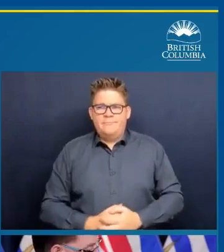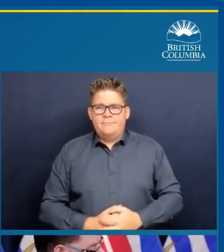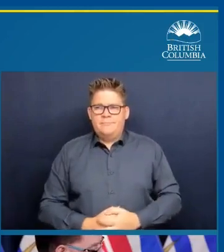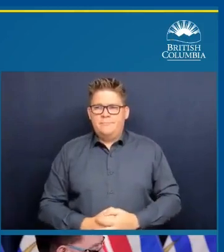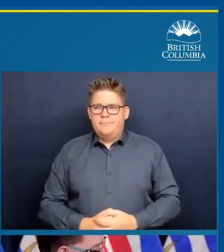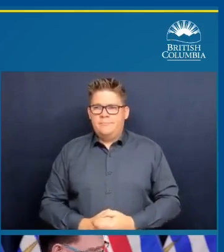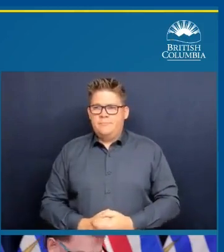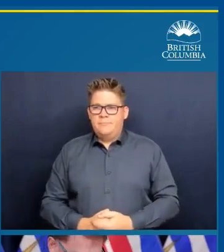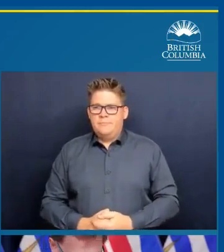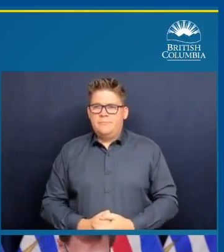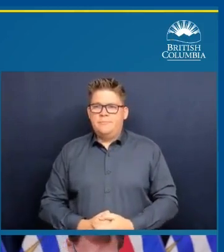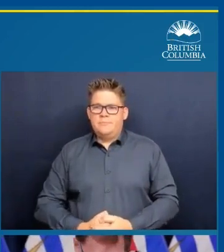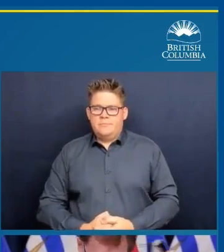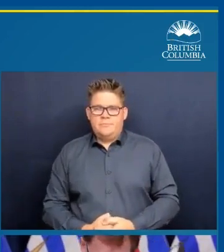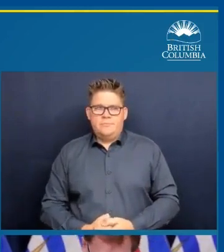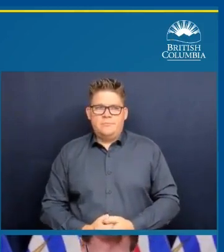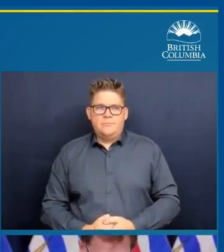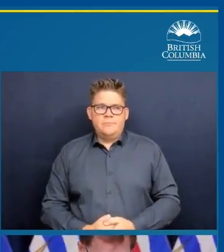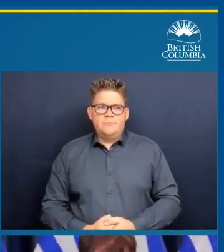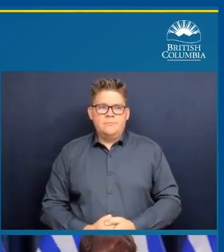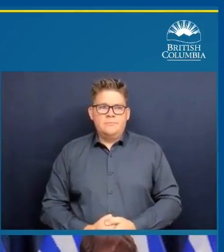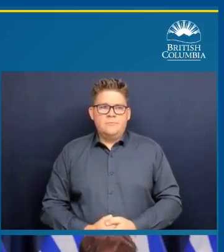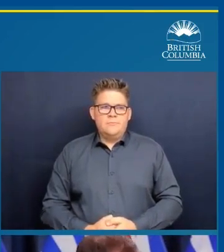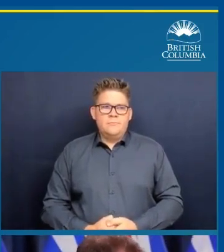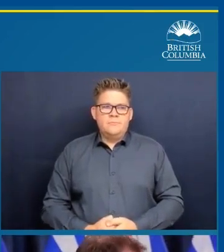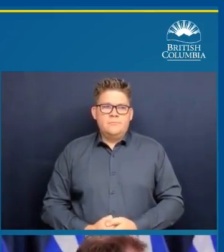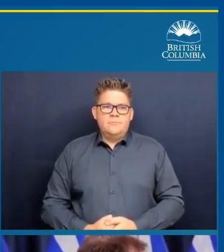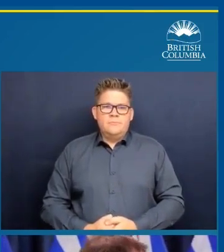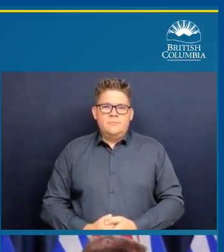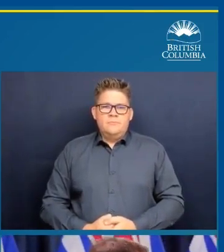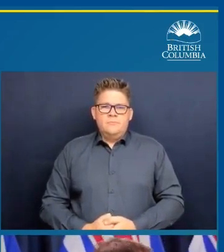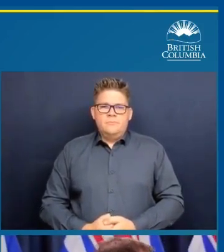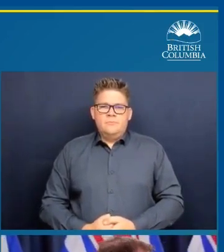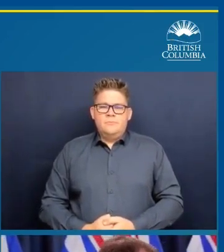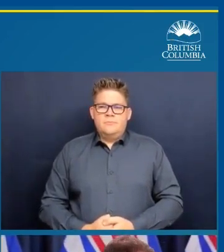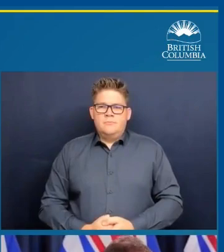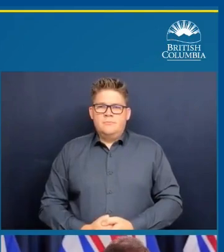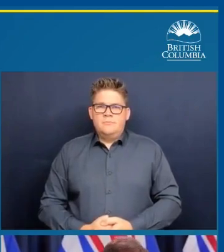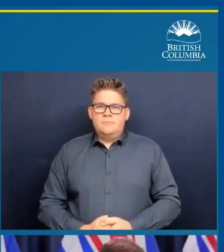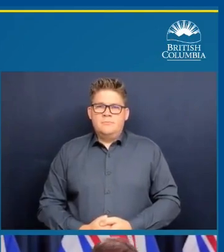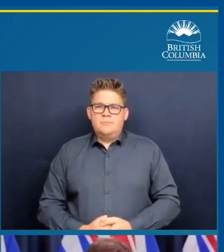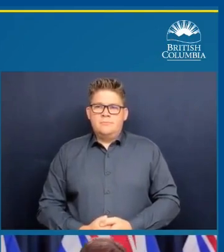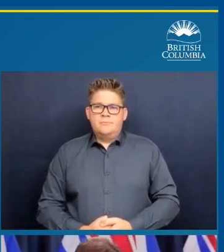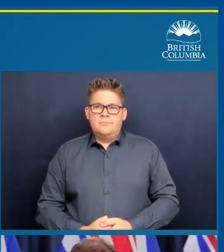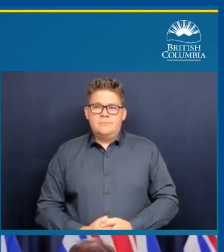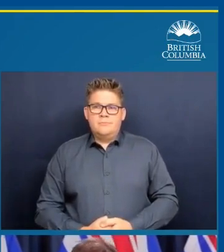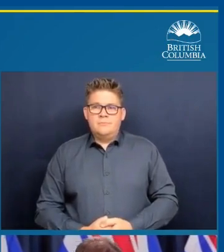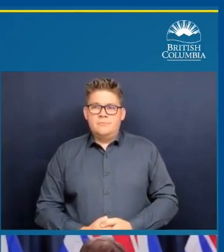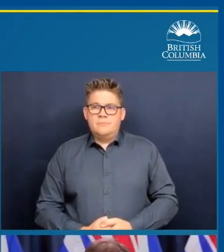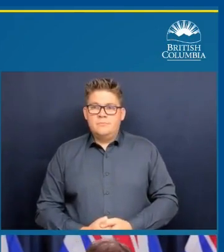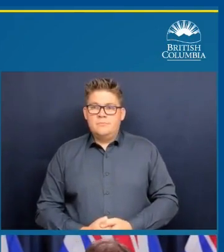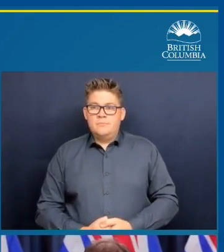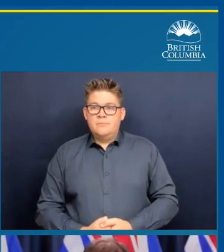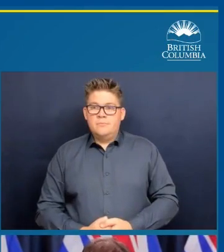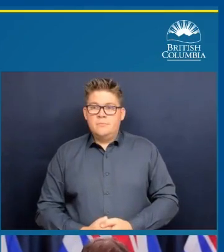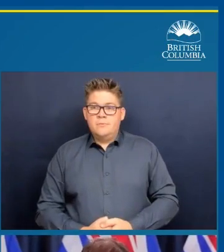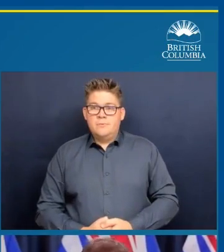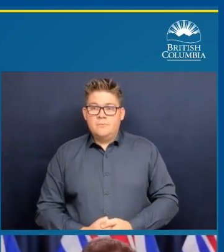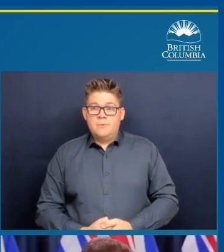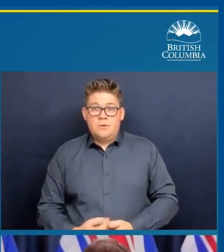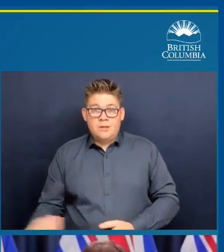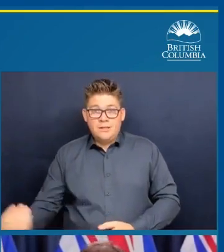Thank you, Dr. Henry. Dr. Henry's leaving me with a clicker, which is a high show. Oh, you're going to, yeah, only one person has the clicker here.